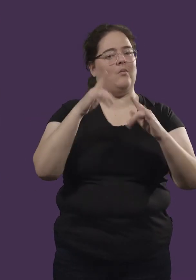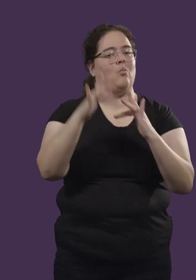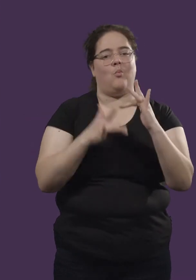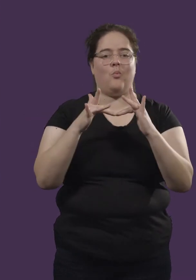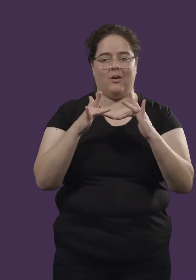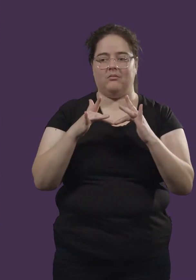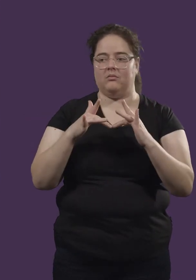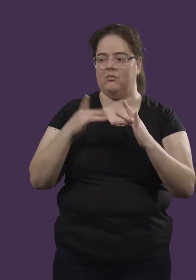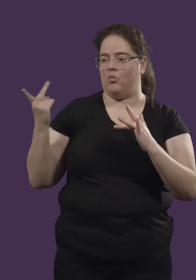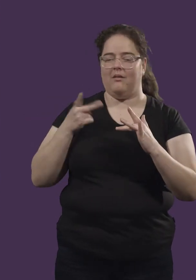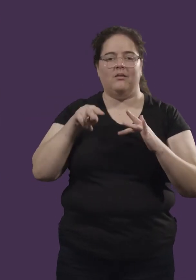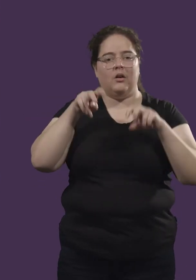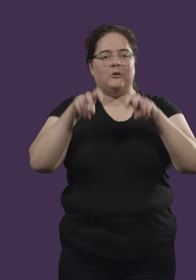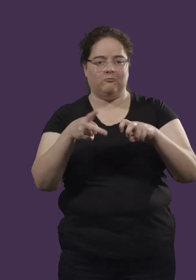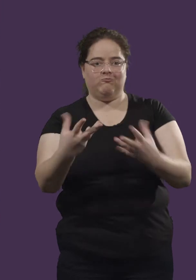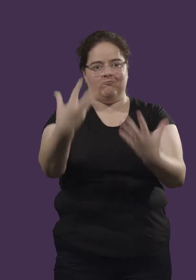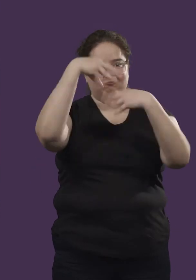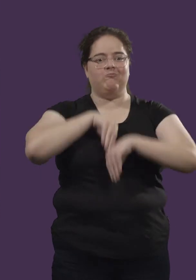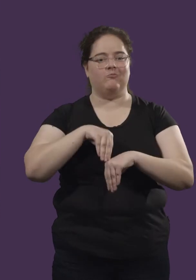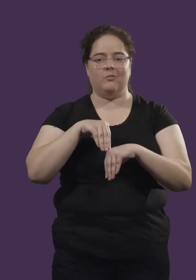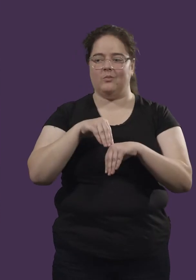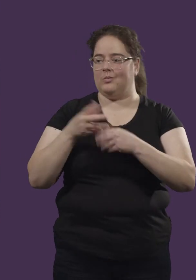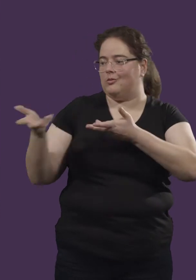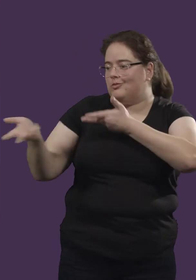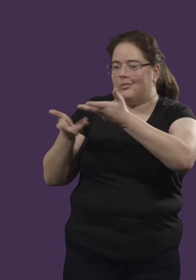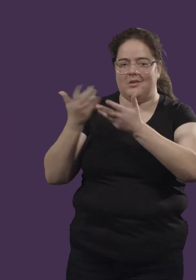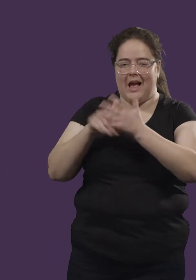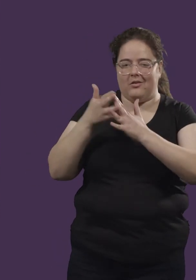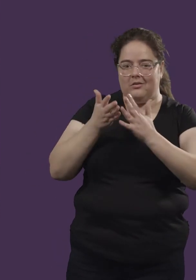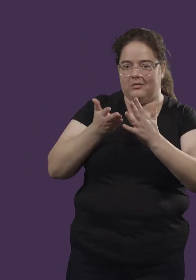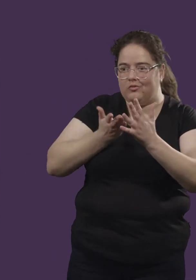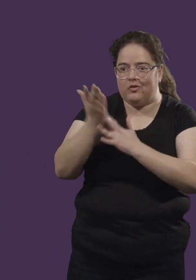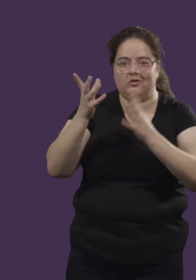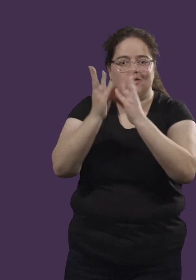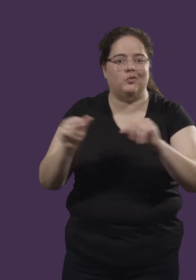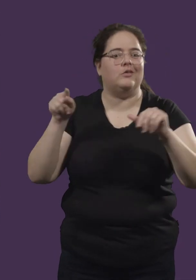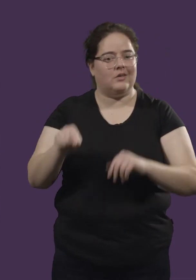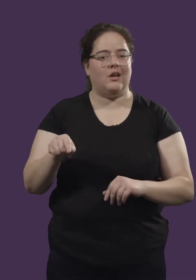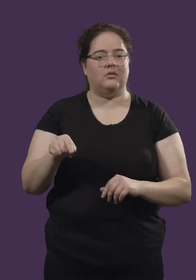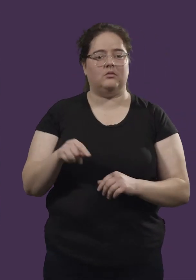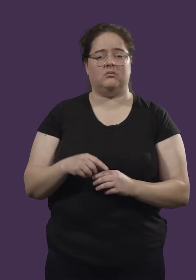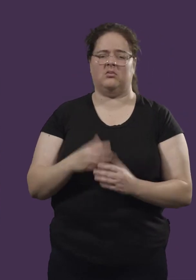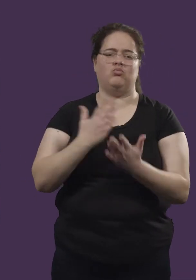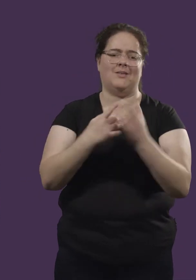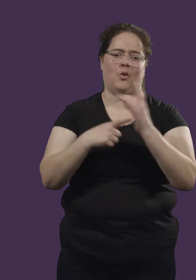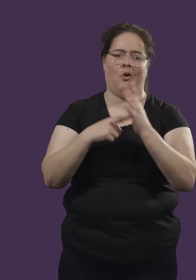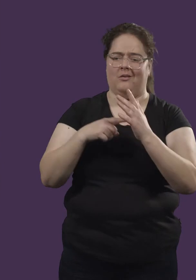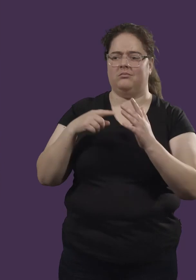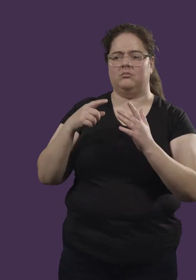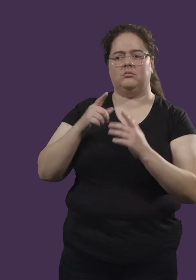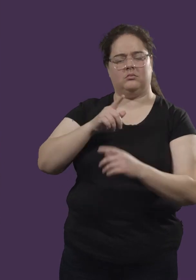guide them through or you can talk to together. It's really important they come to us and report. Our job is to keep everybody